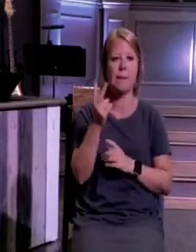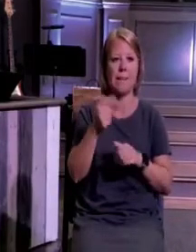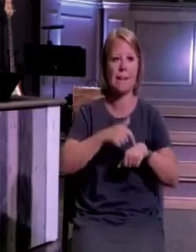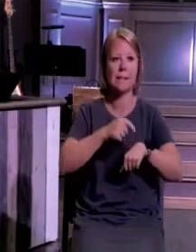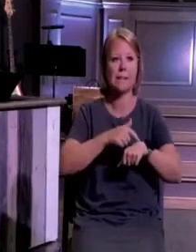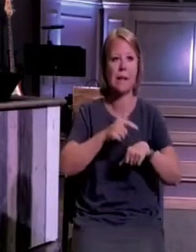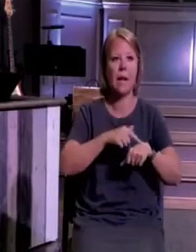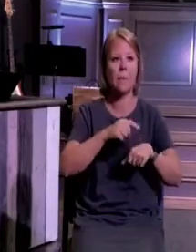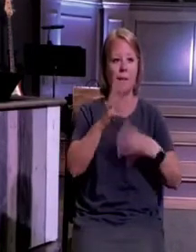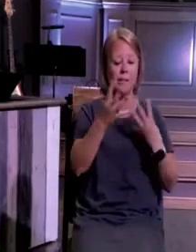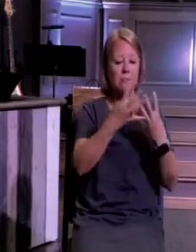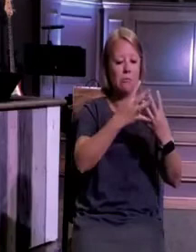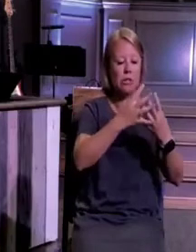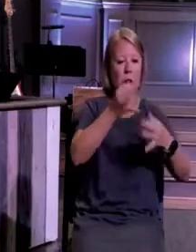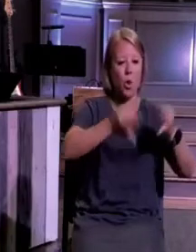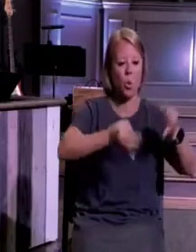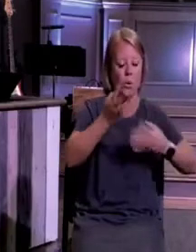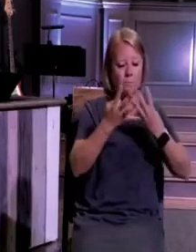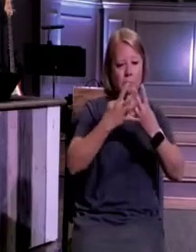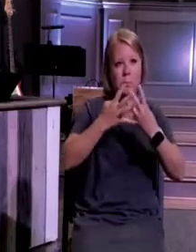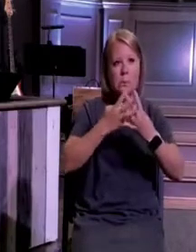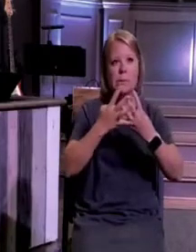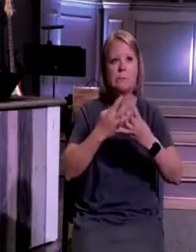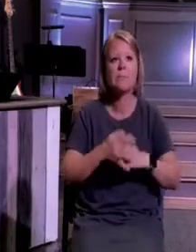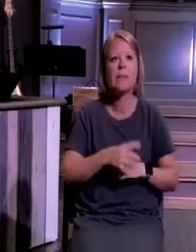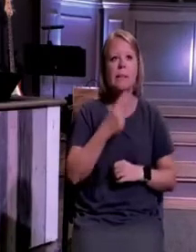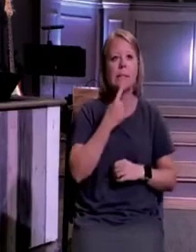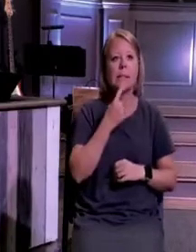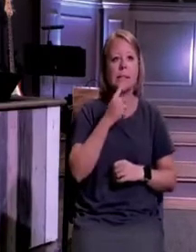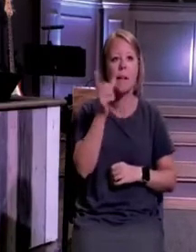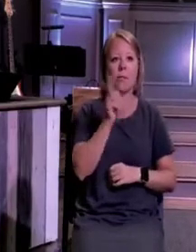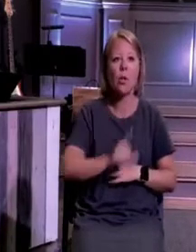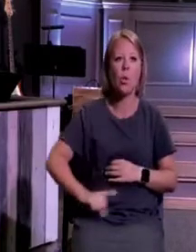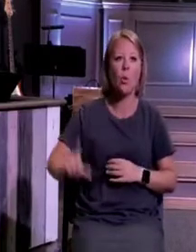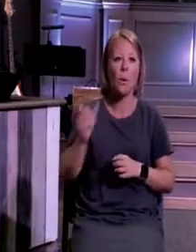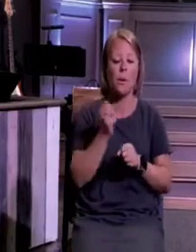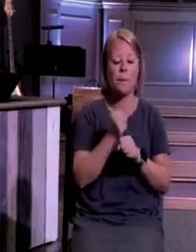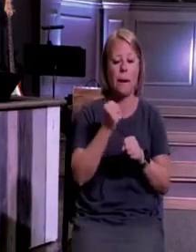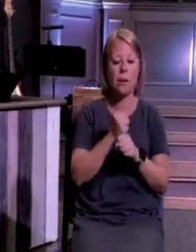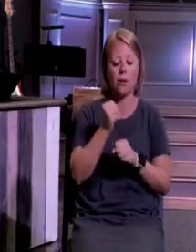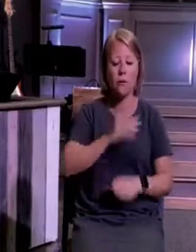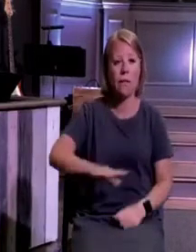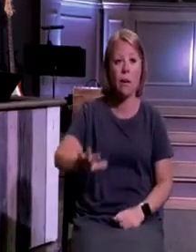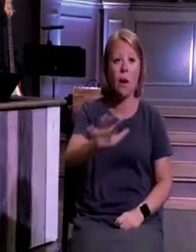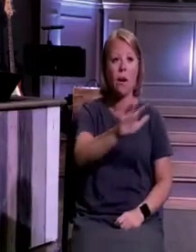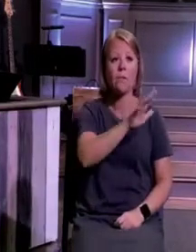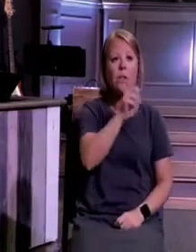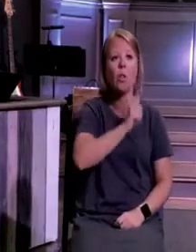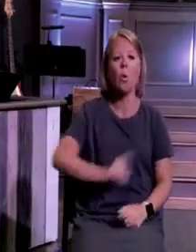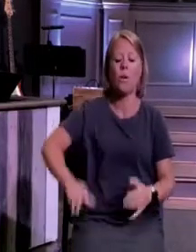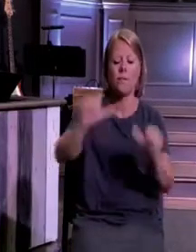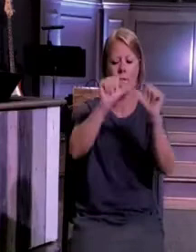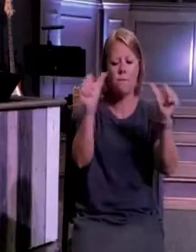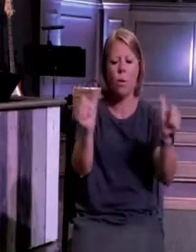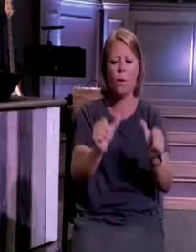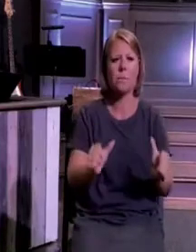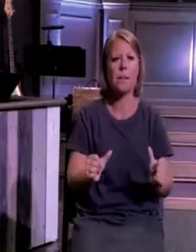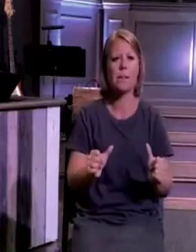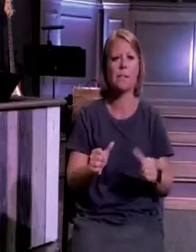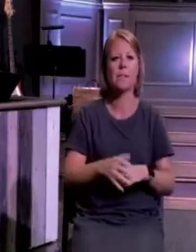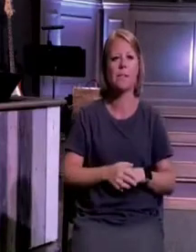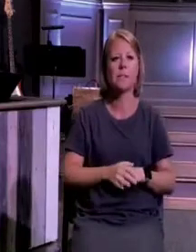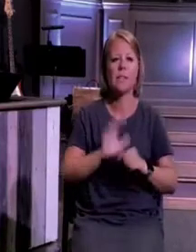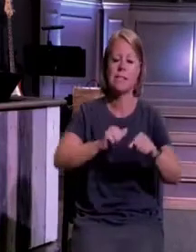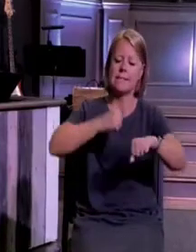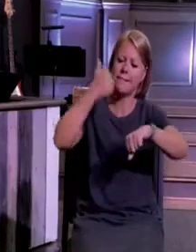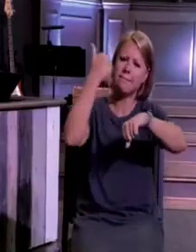in the court of prison, saying, thus saith the Lord, the maker thereof, the Lord that formed it